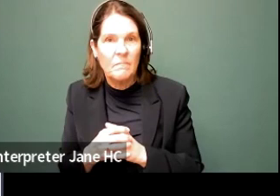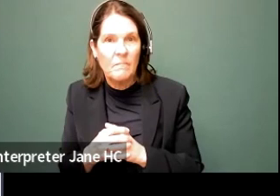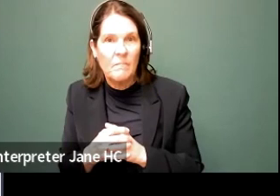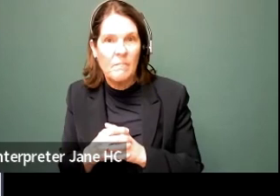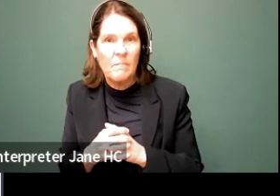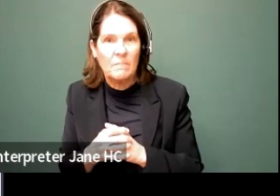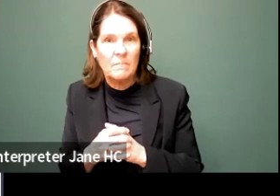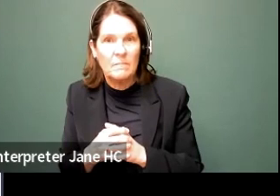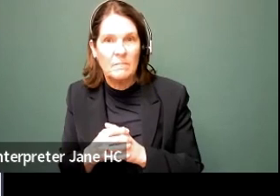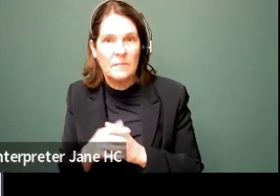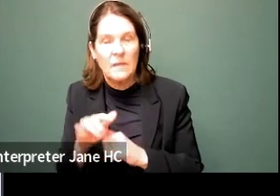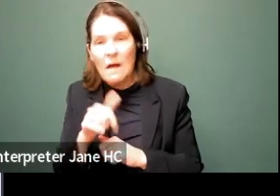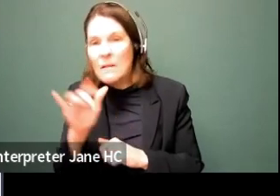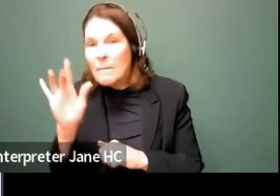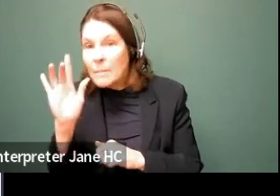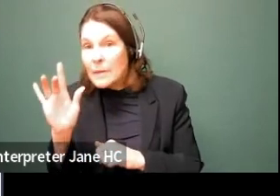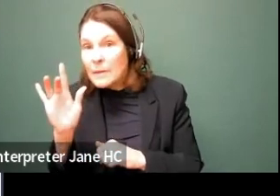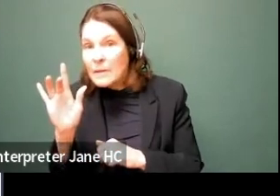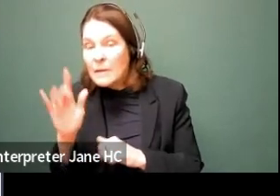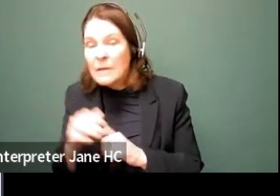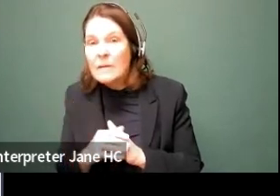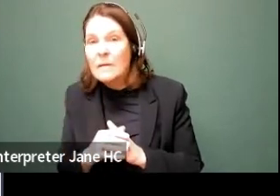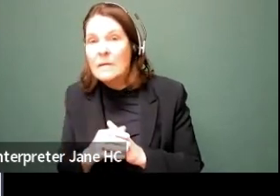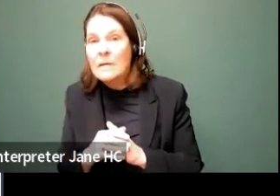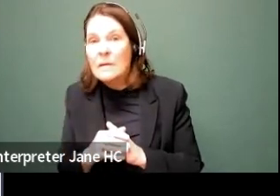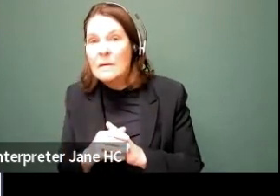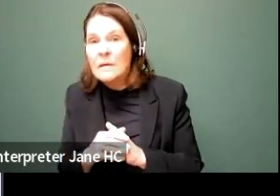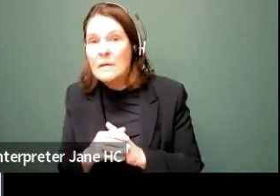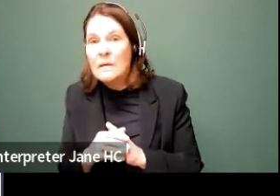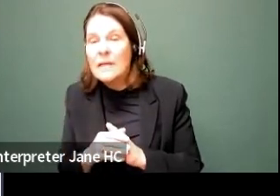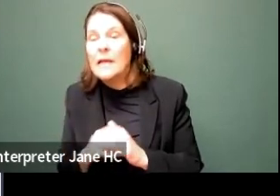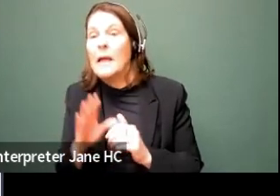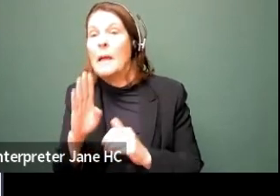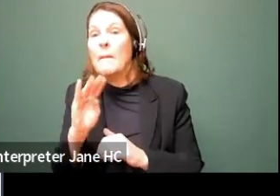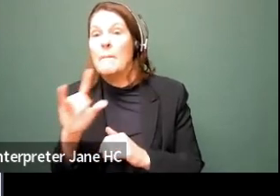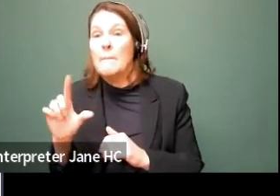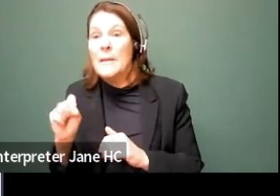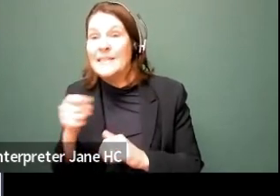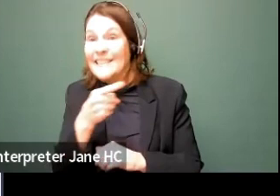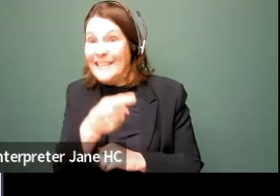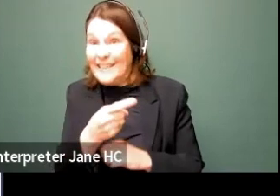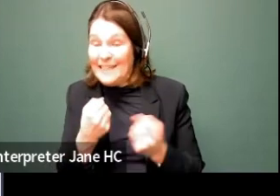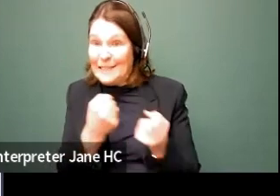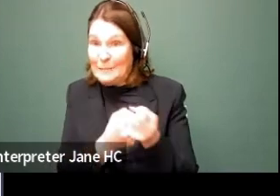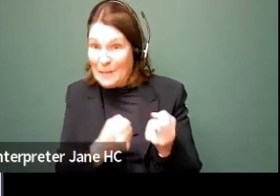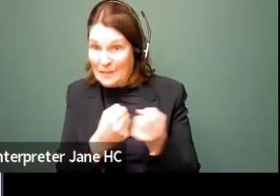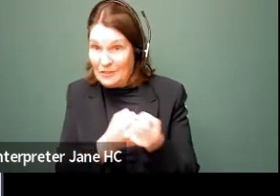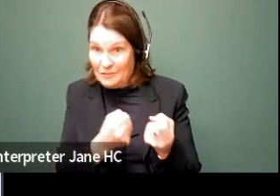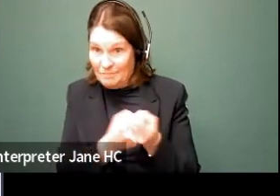Through here, we can also take a look at any of the bills that